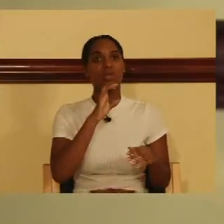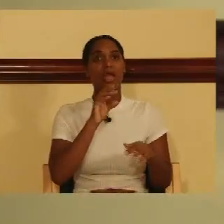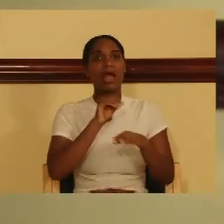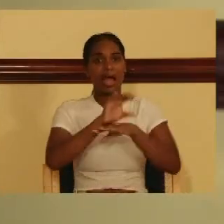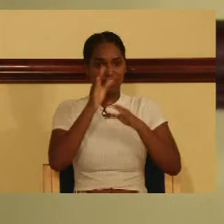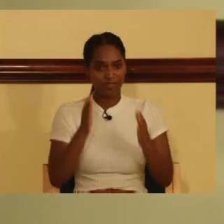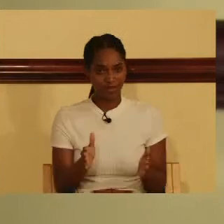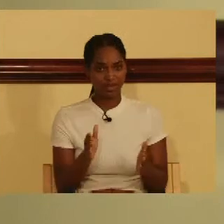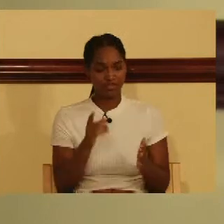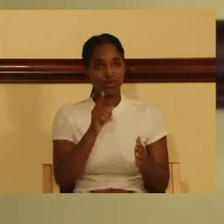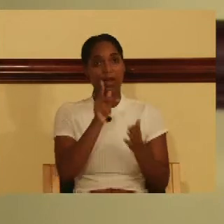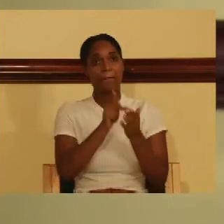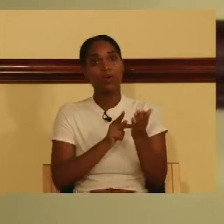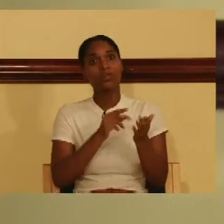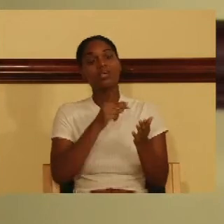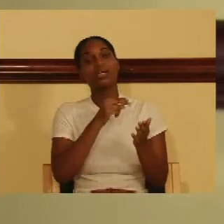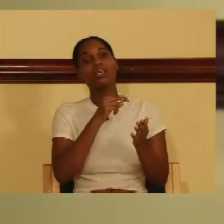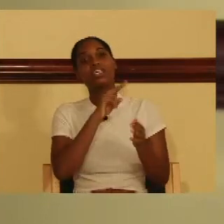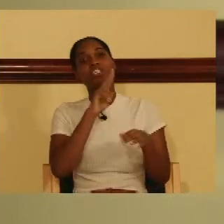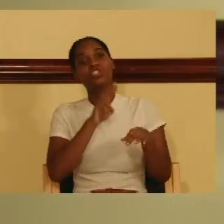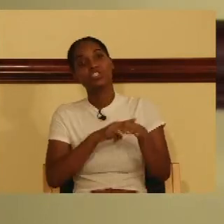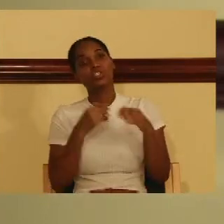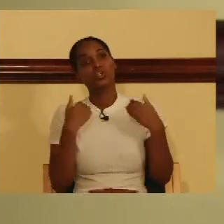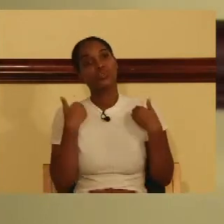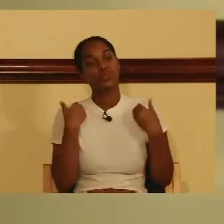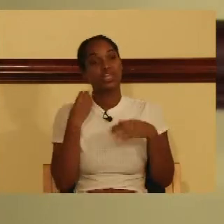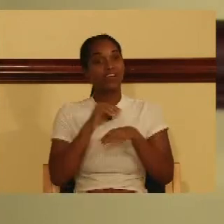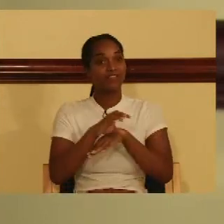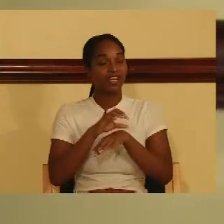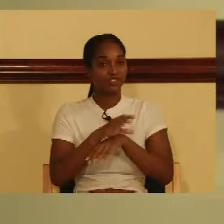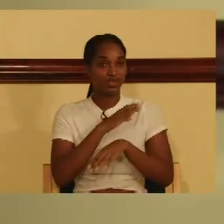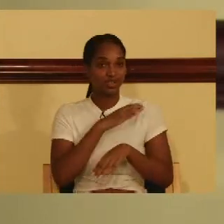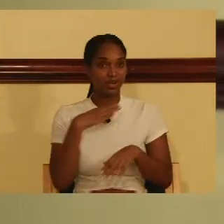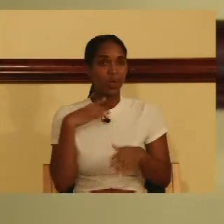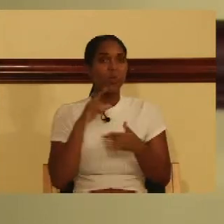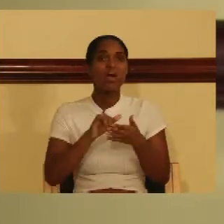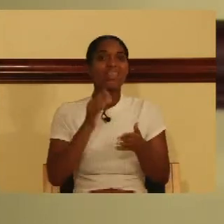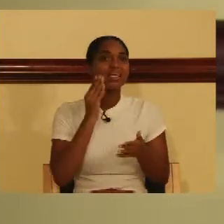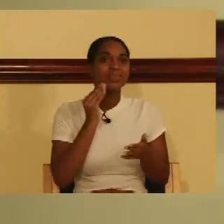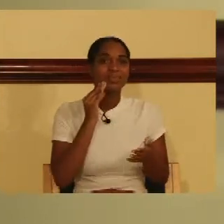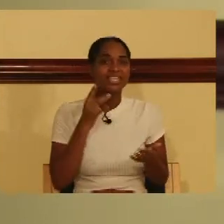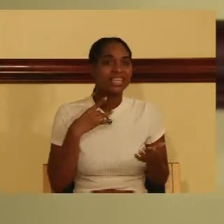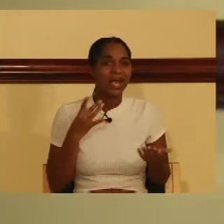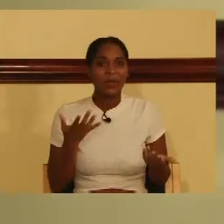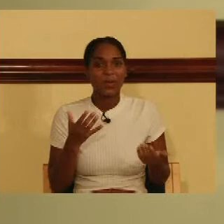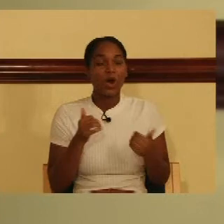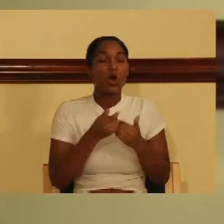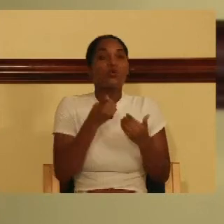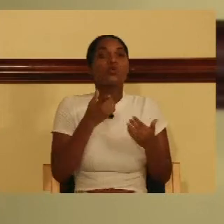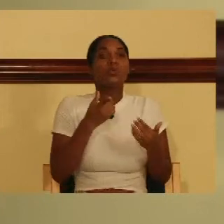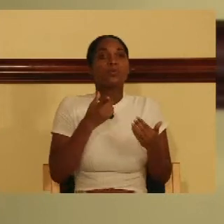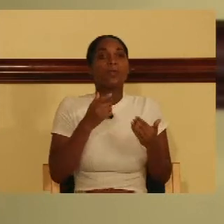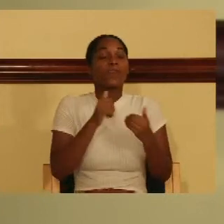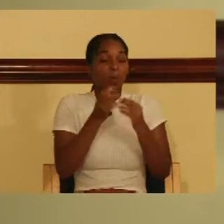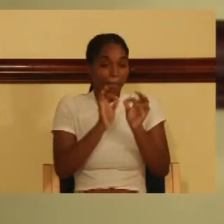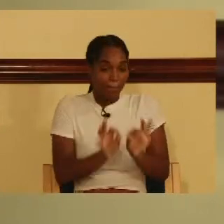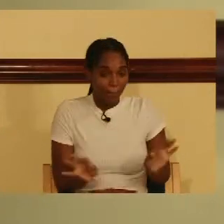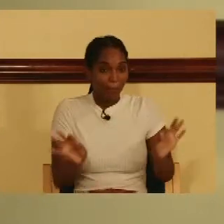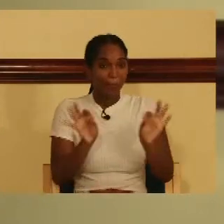Advocate, you're a part of the National Youth Advisory Council. What's that experience been like, and how